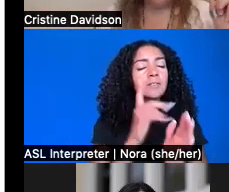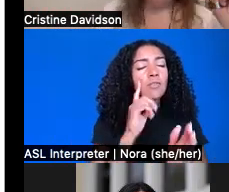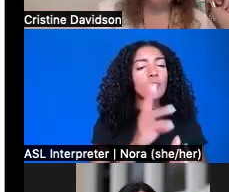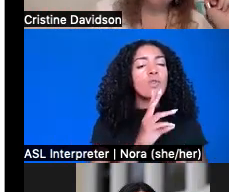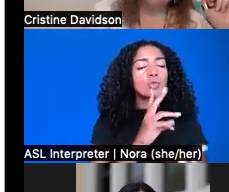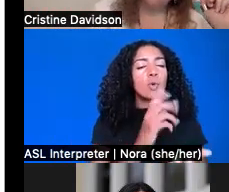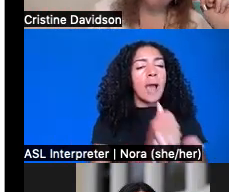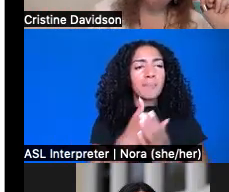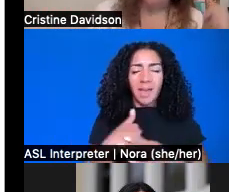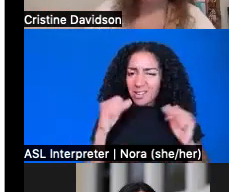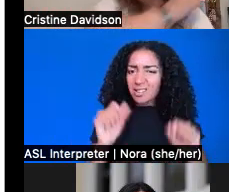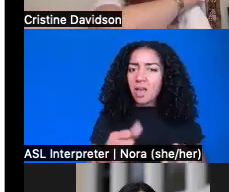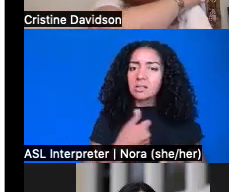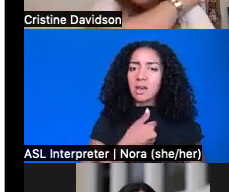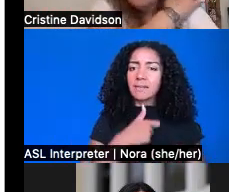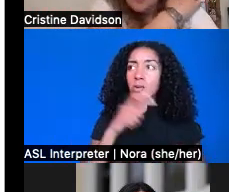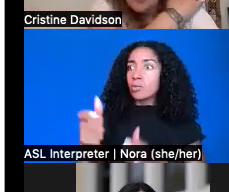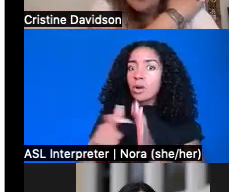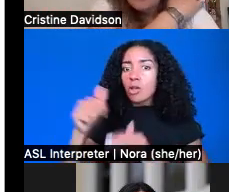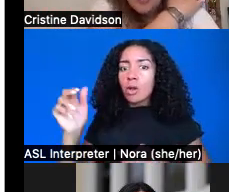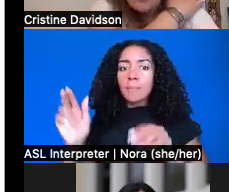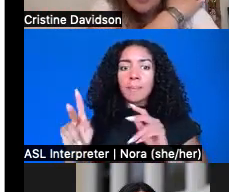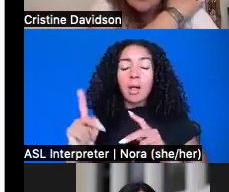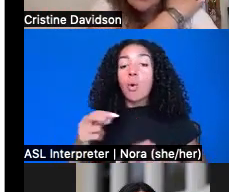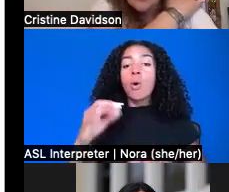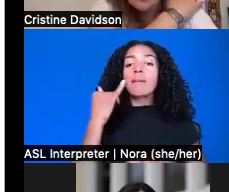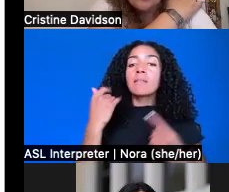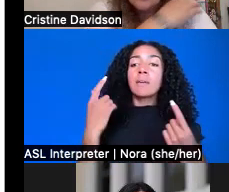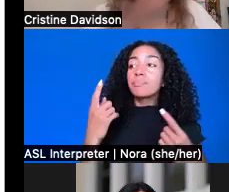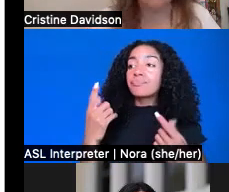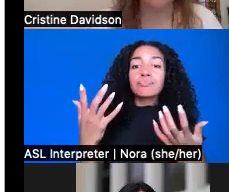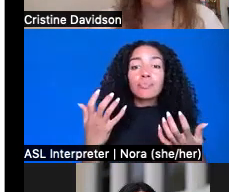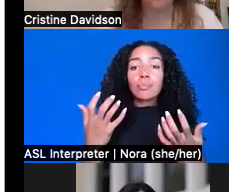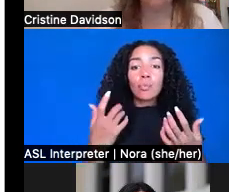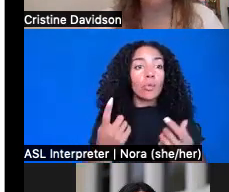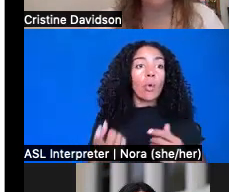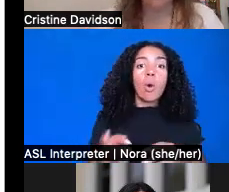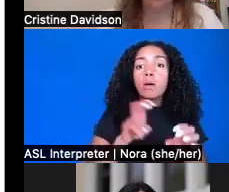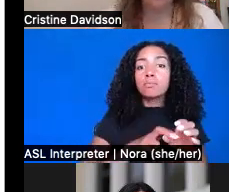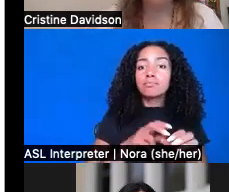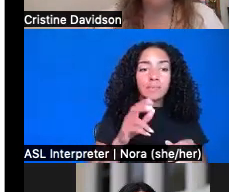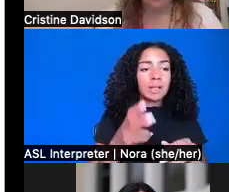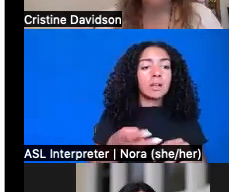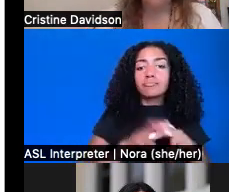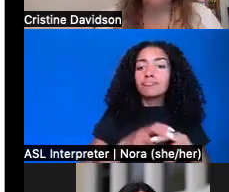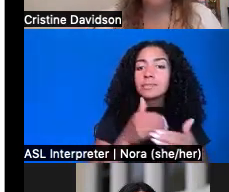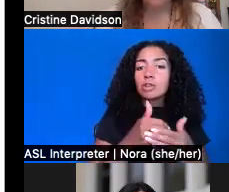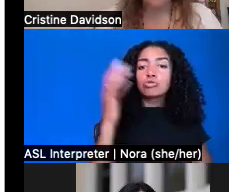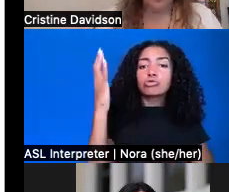the bark of the tree on my back or rubbing on my arm, right? That's a connection that there's no human being required for